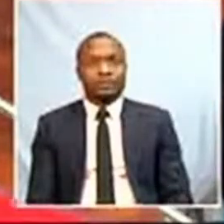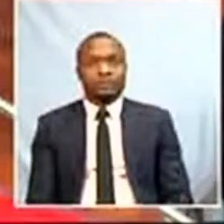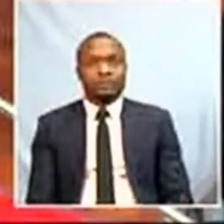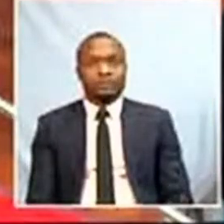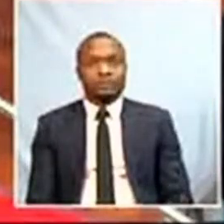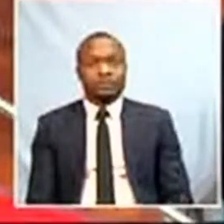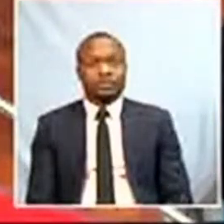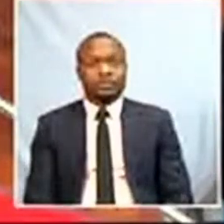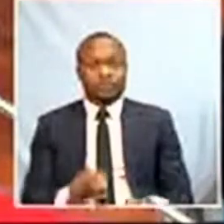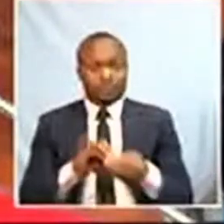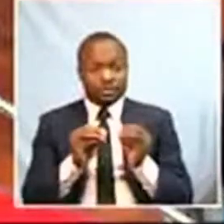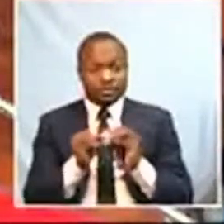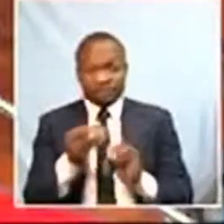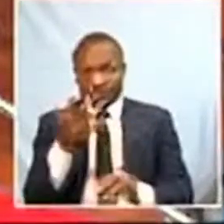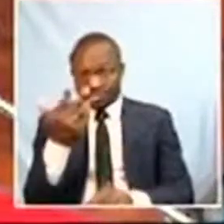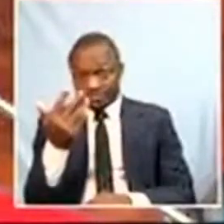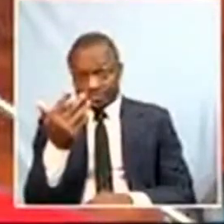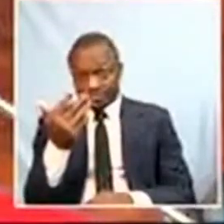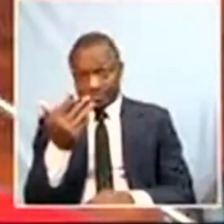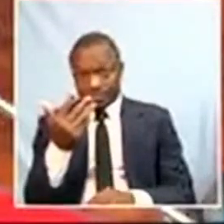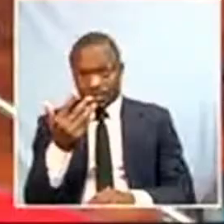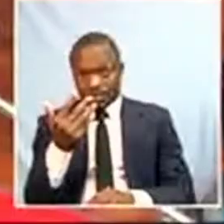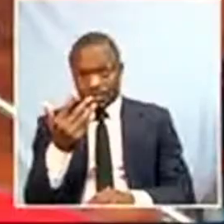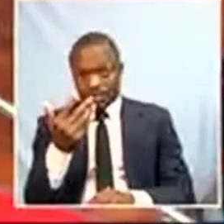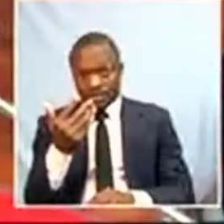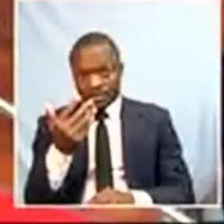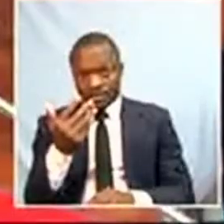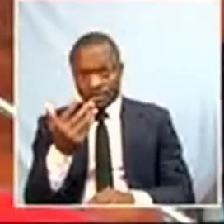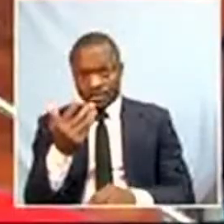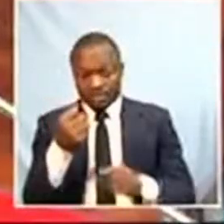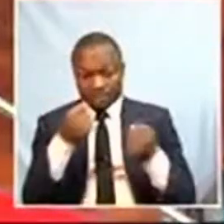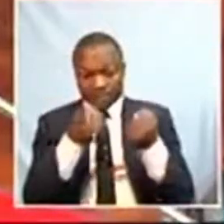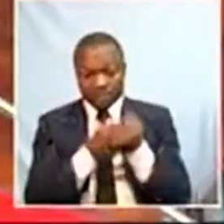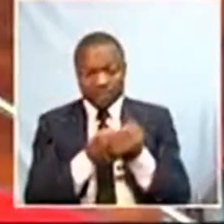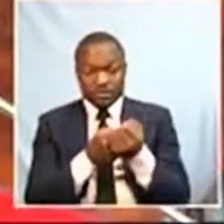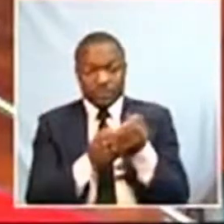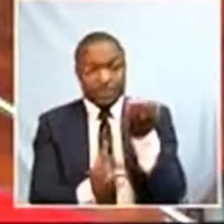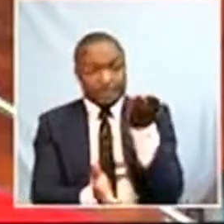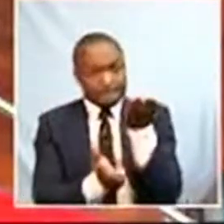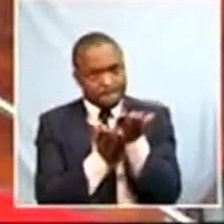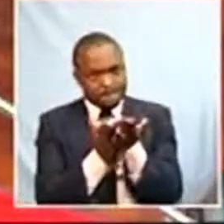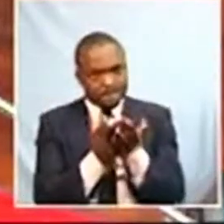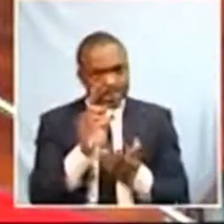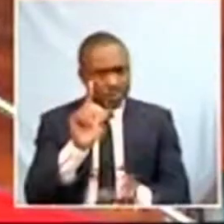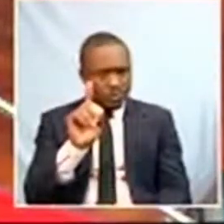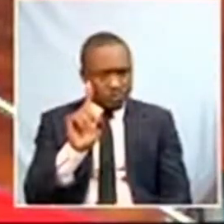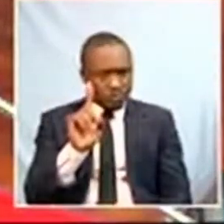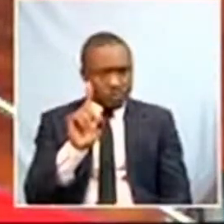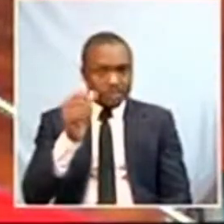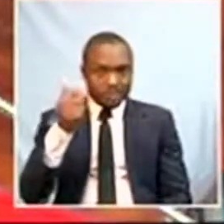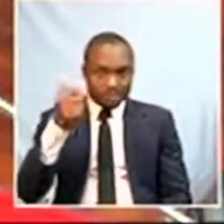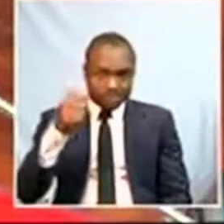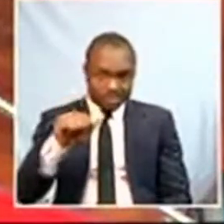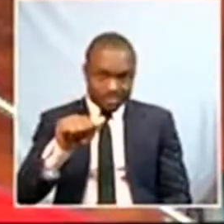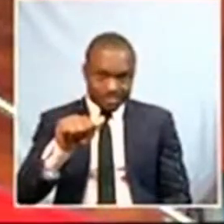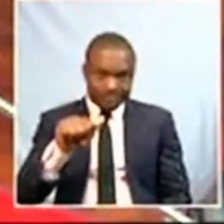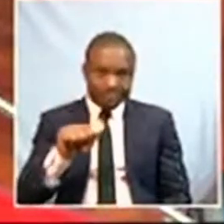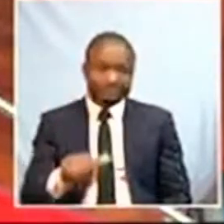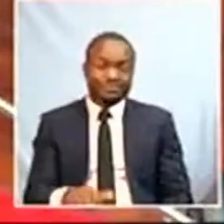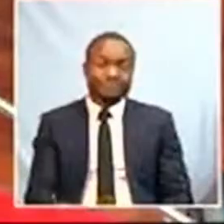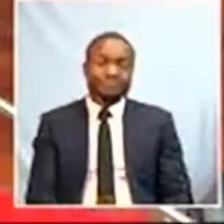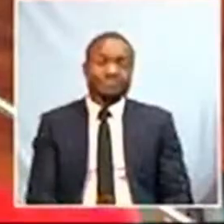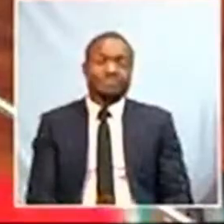So serial 15 is corresponding with the ledger on page 110.